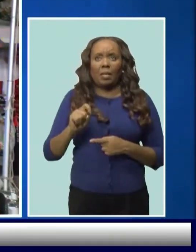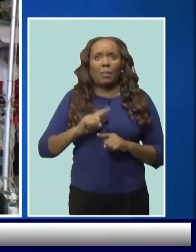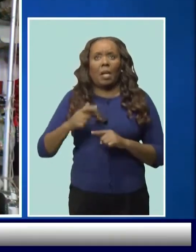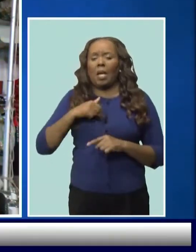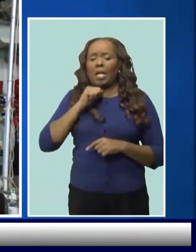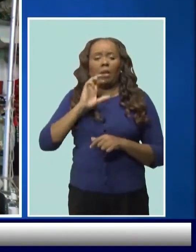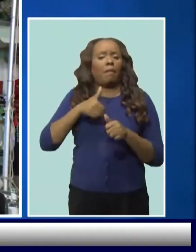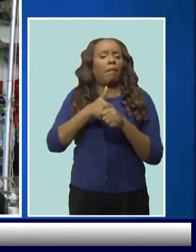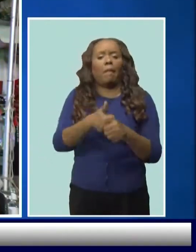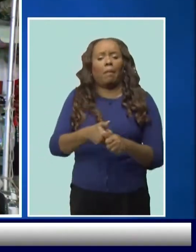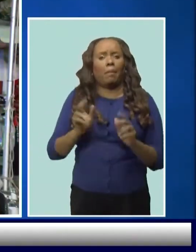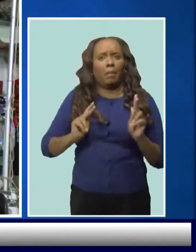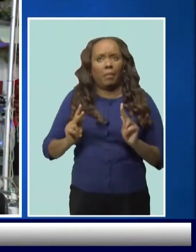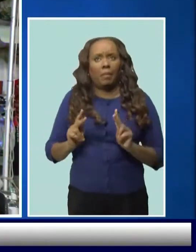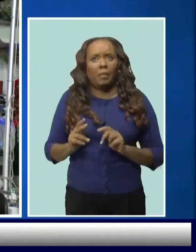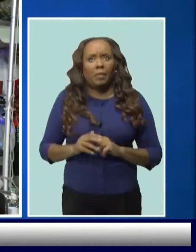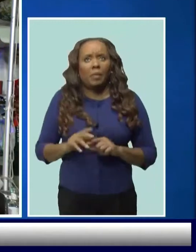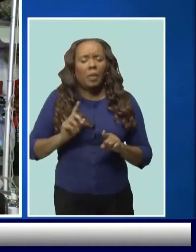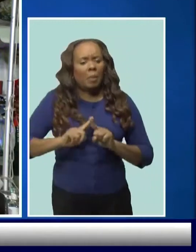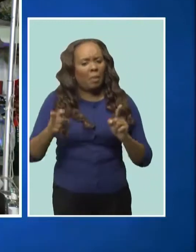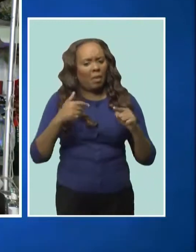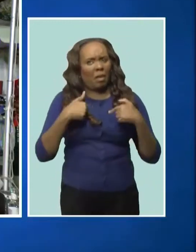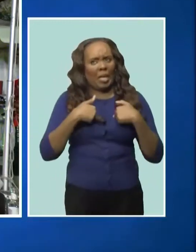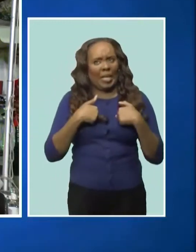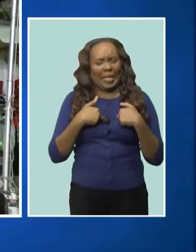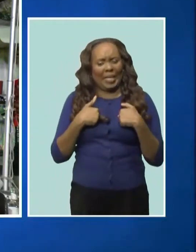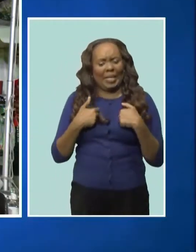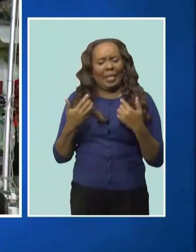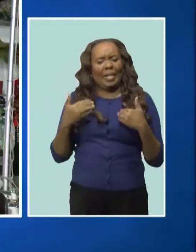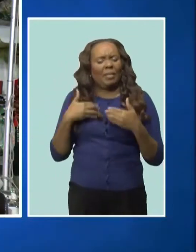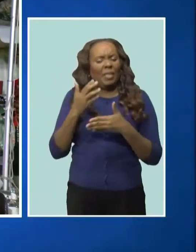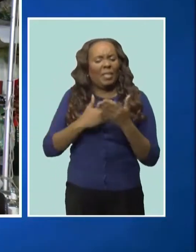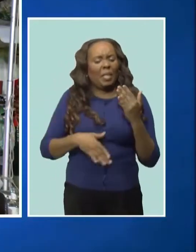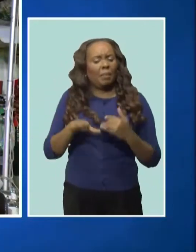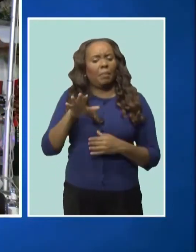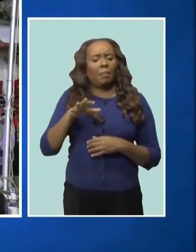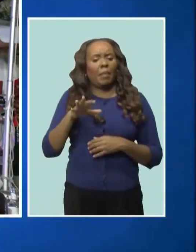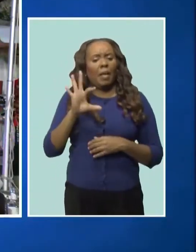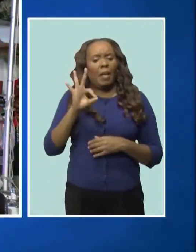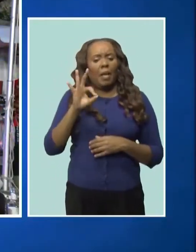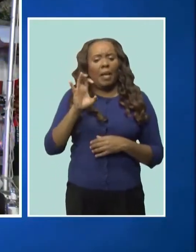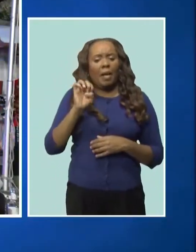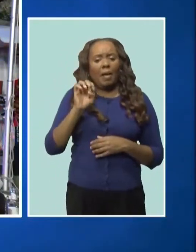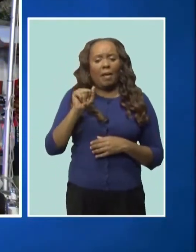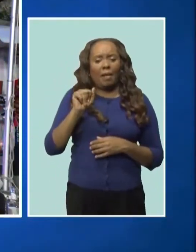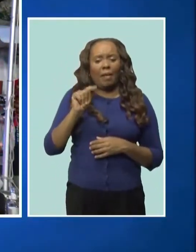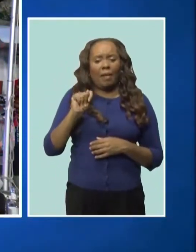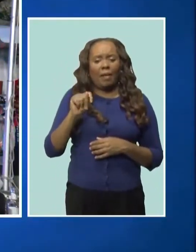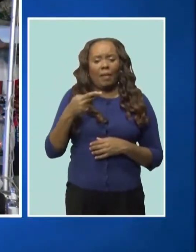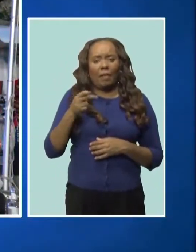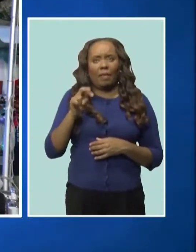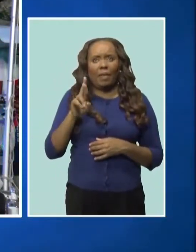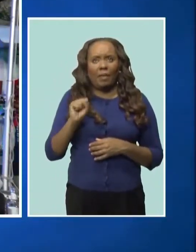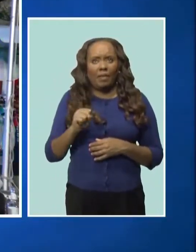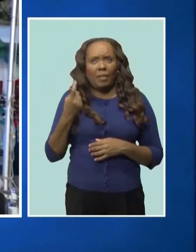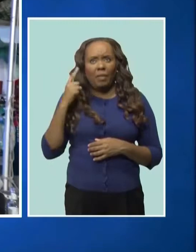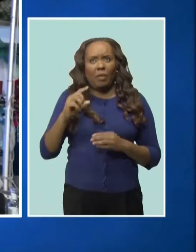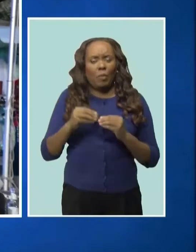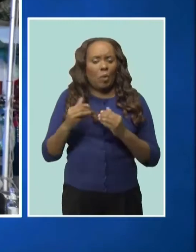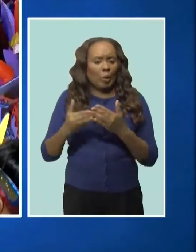pattern. But if you notice, I fuse a little feathers in between because, to make it a little bit more modern.